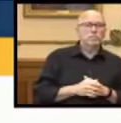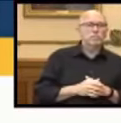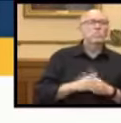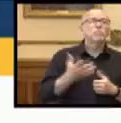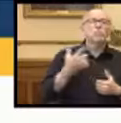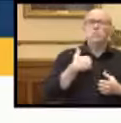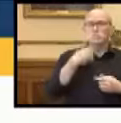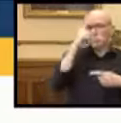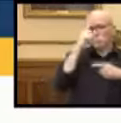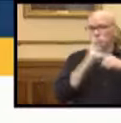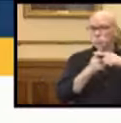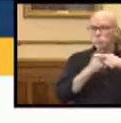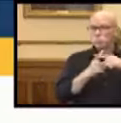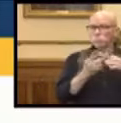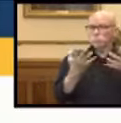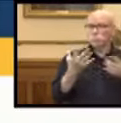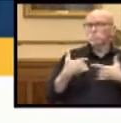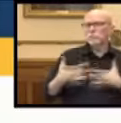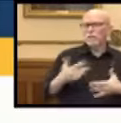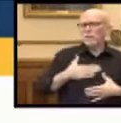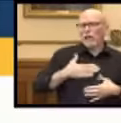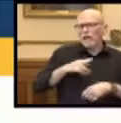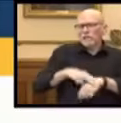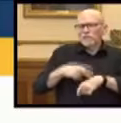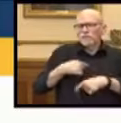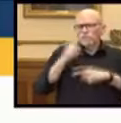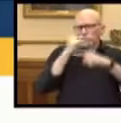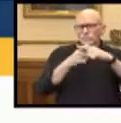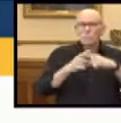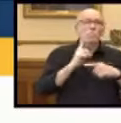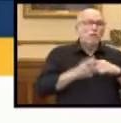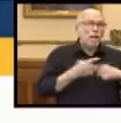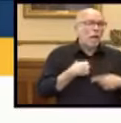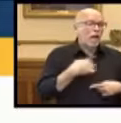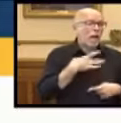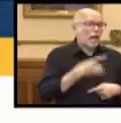such as closing bars, which have been linked to a rise in cases among young adults across the country.